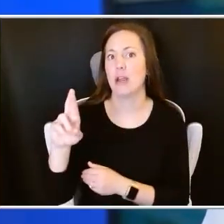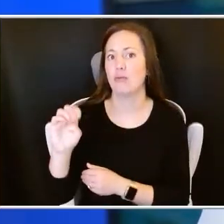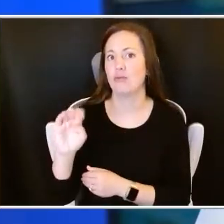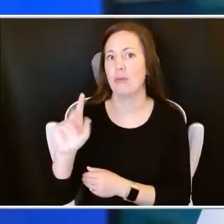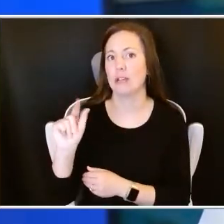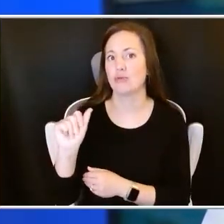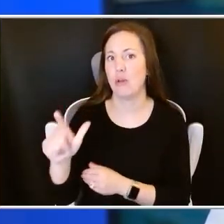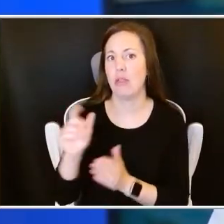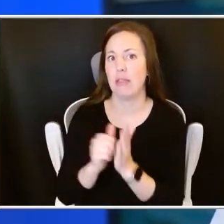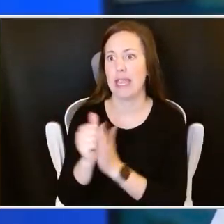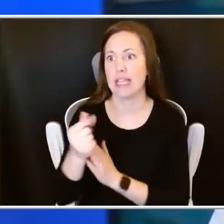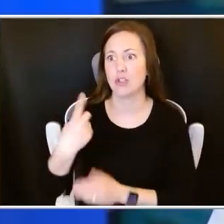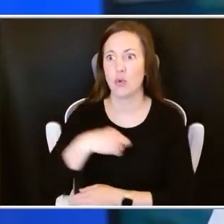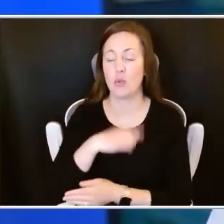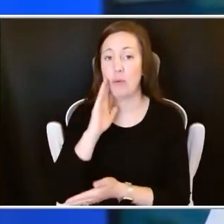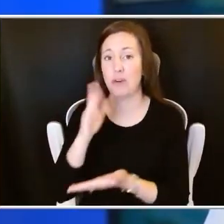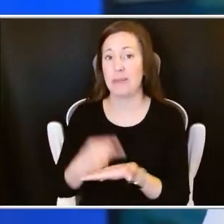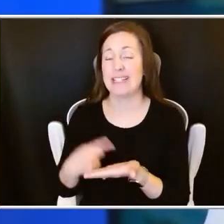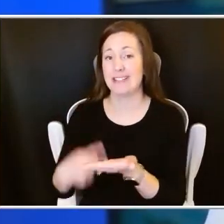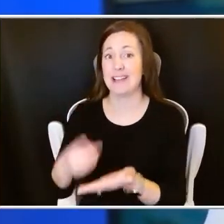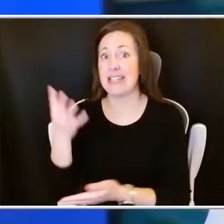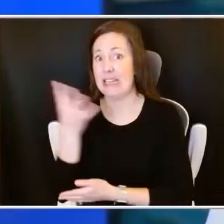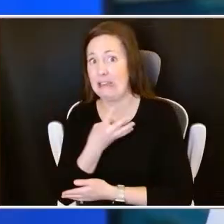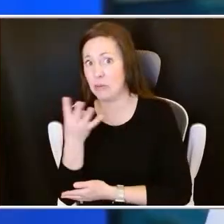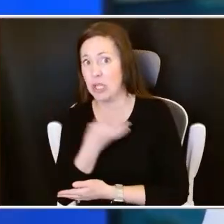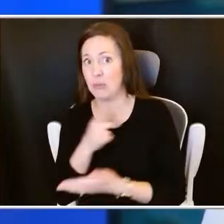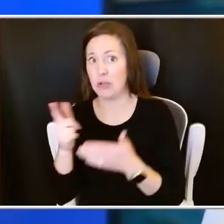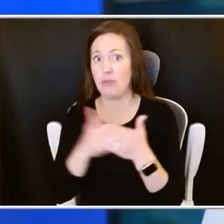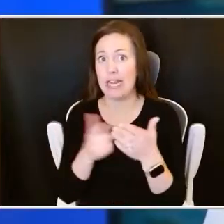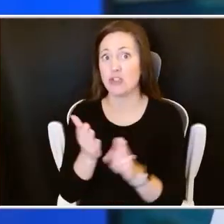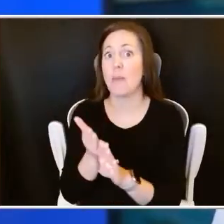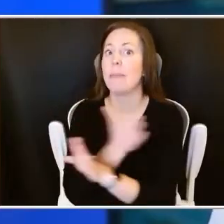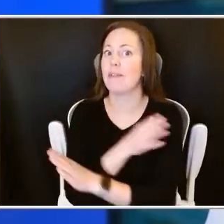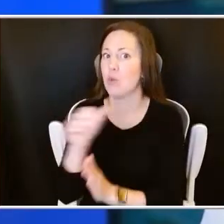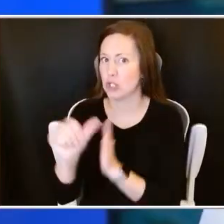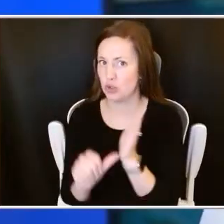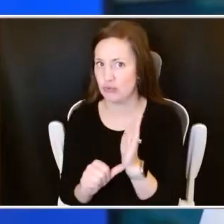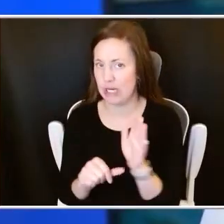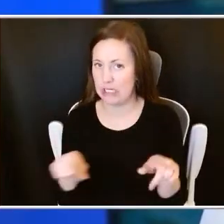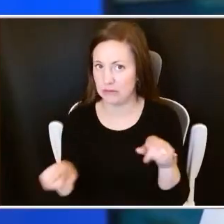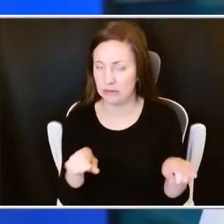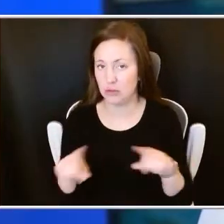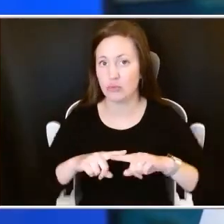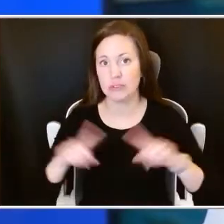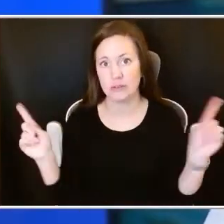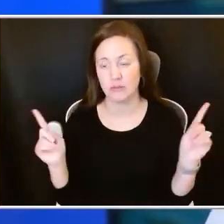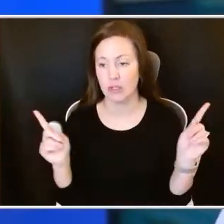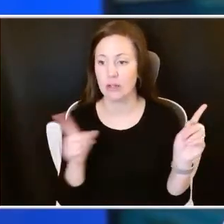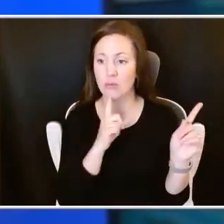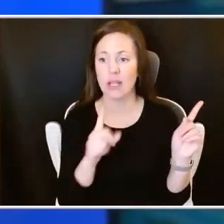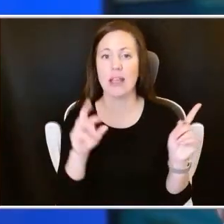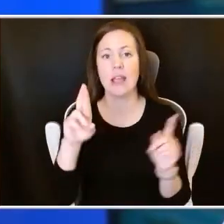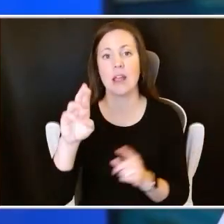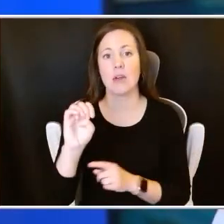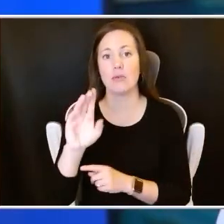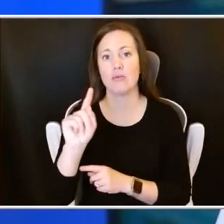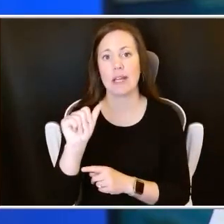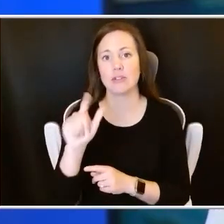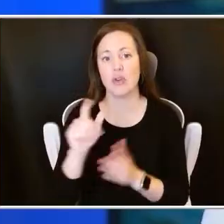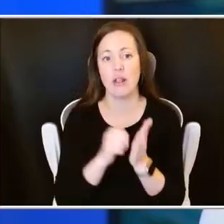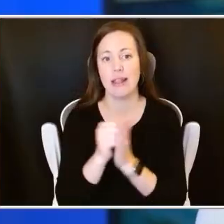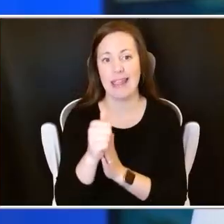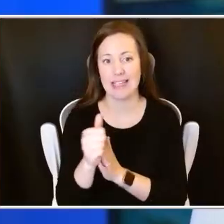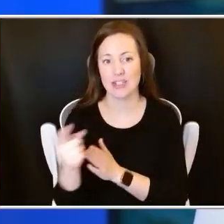been discussing chemotherapy and radiation before surgery. Because the rectal cancer is held within the bony confines